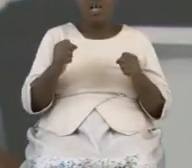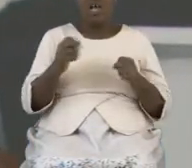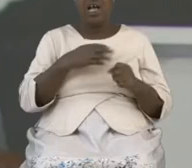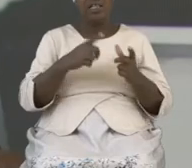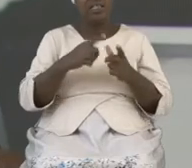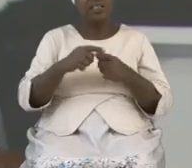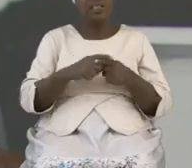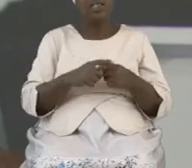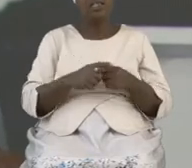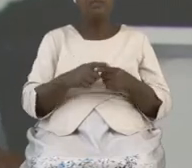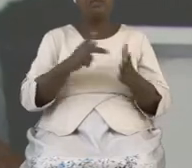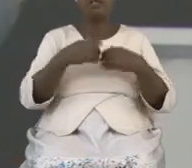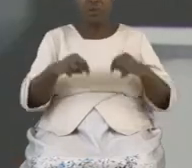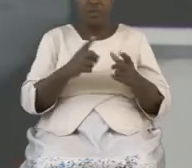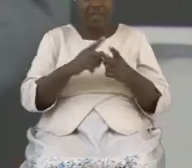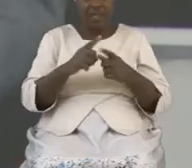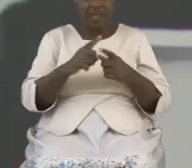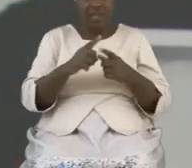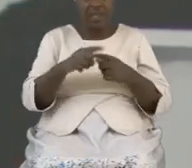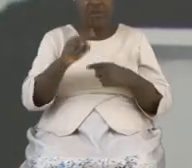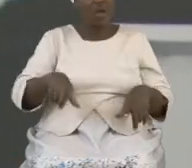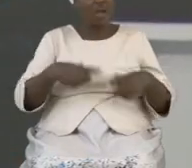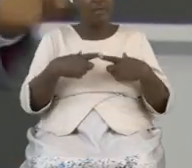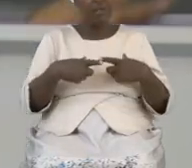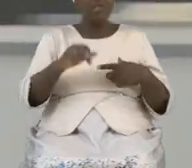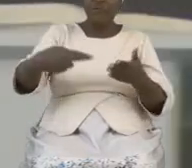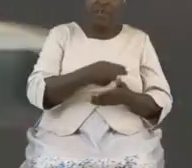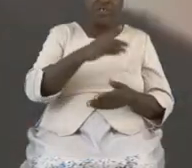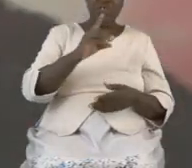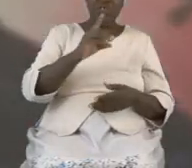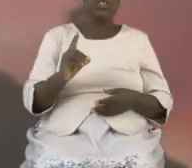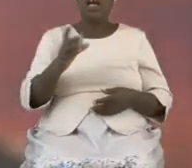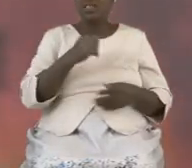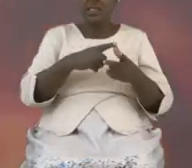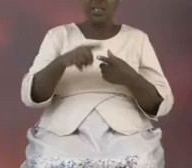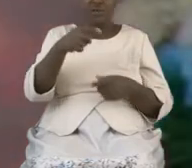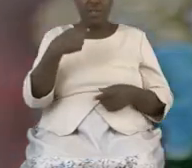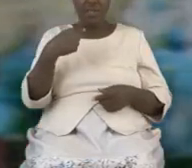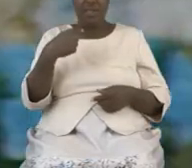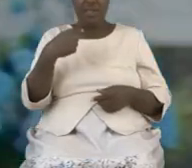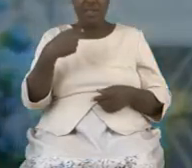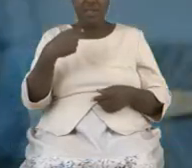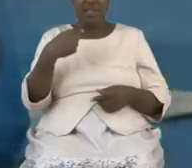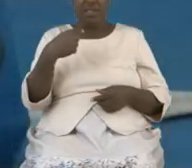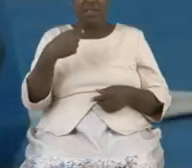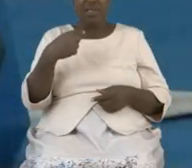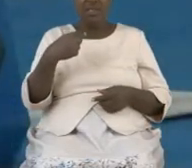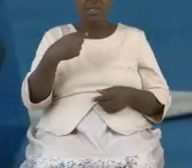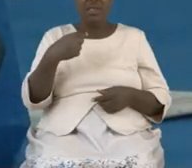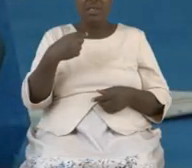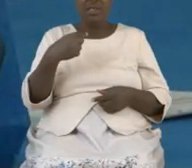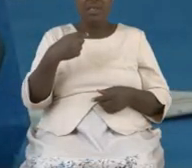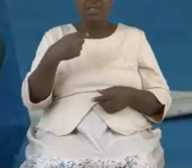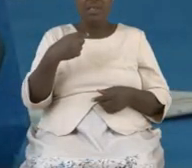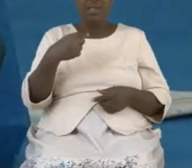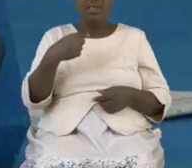life is refreshed. And then you'll say, enough. There is something I didn't know